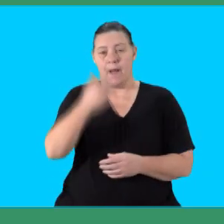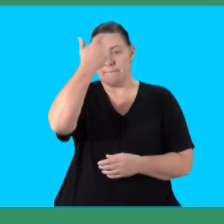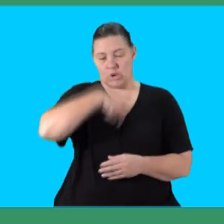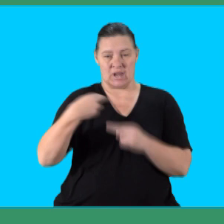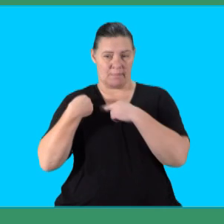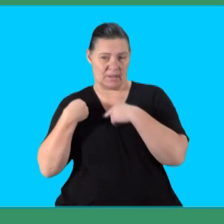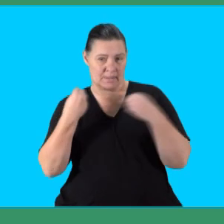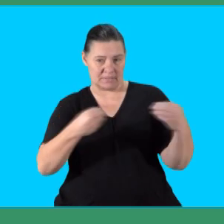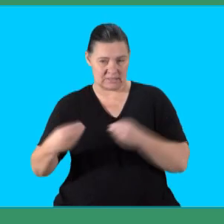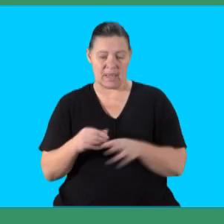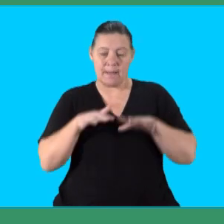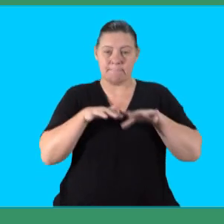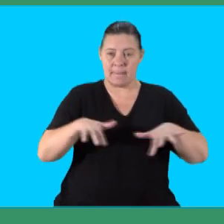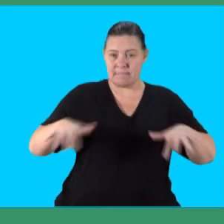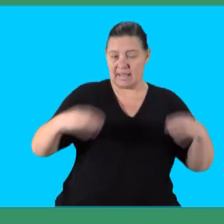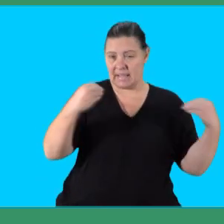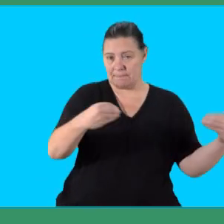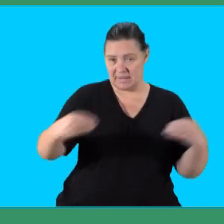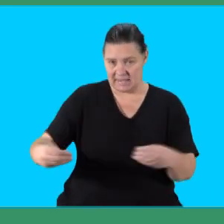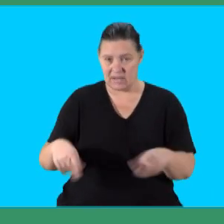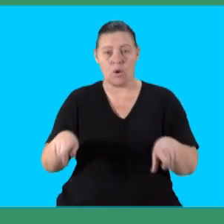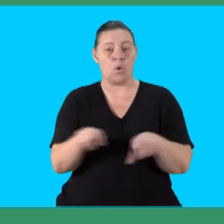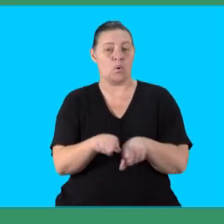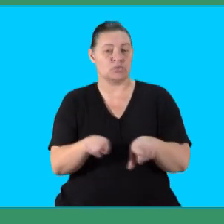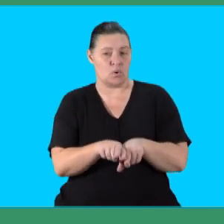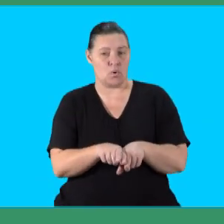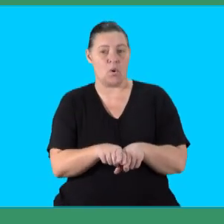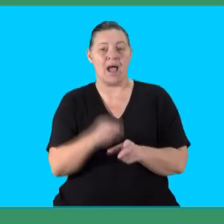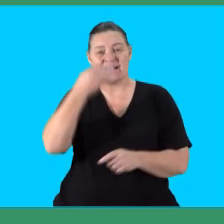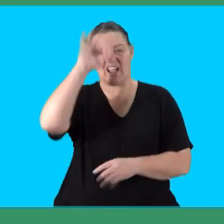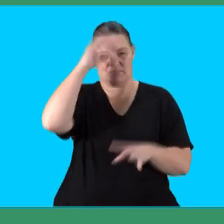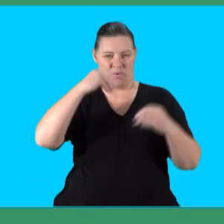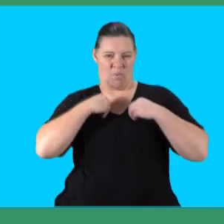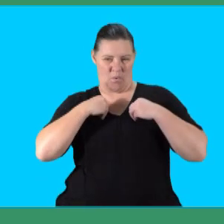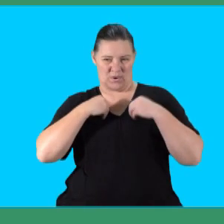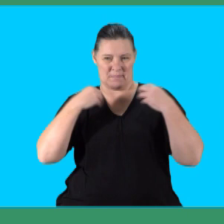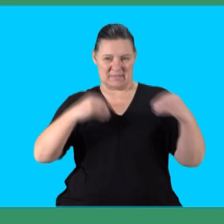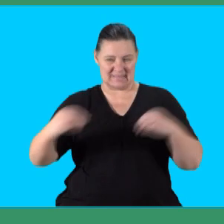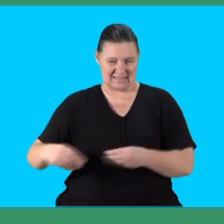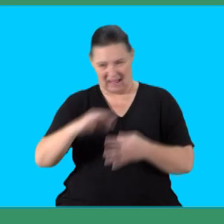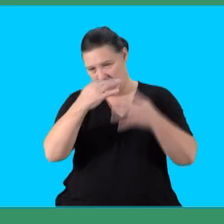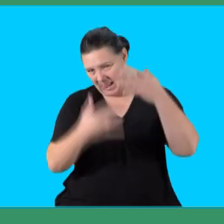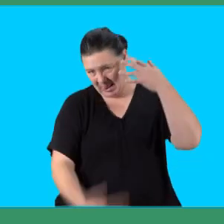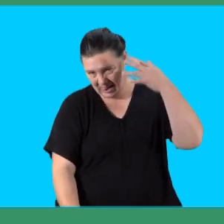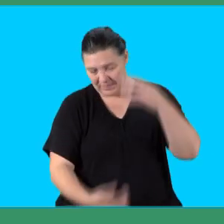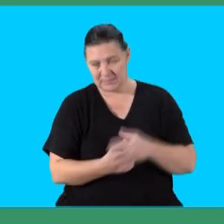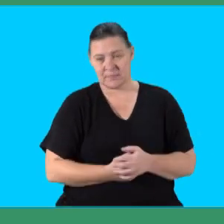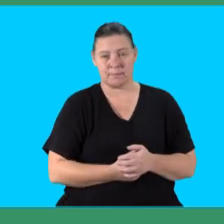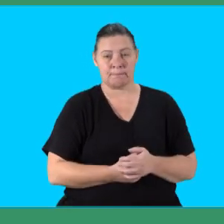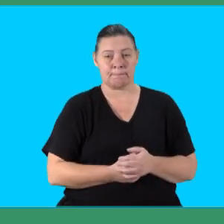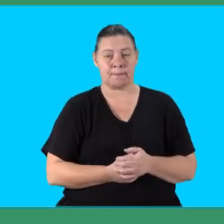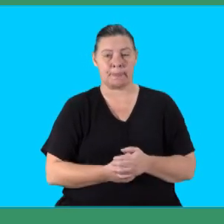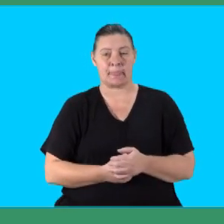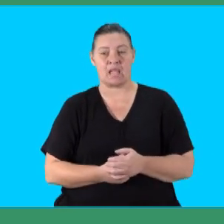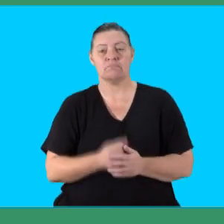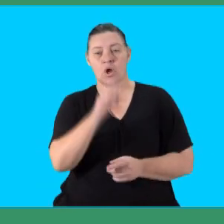company, public company, as well as the state-owned company. Now, let's look at